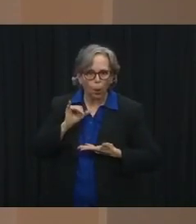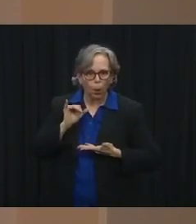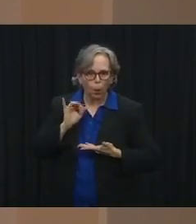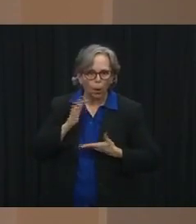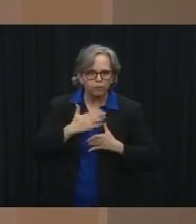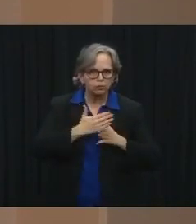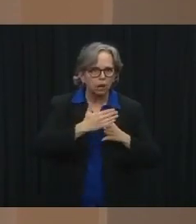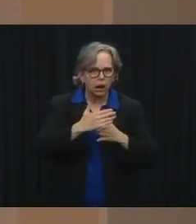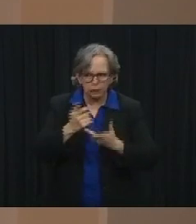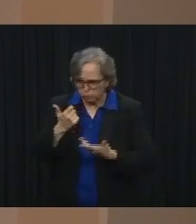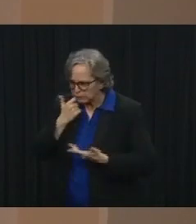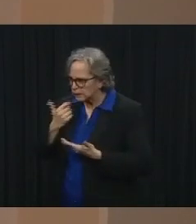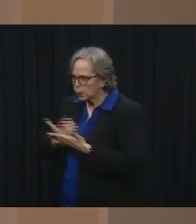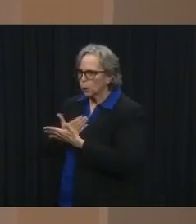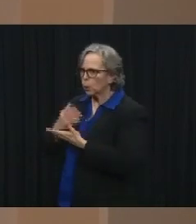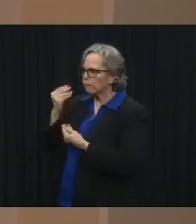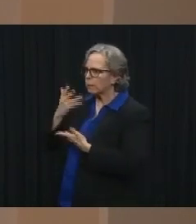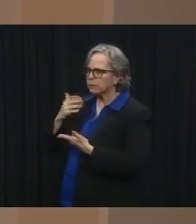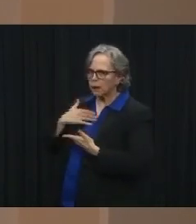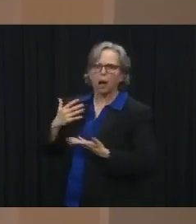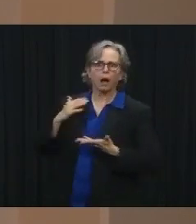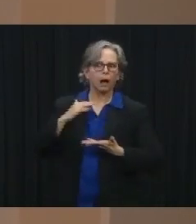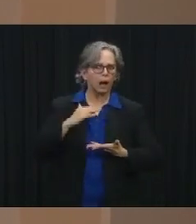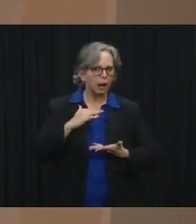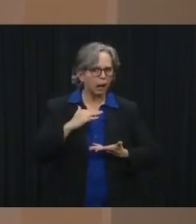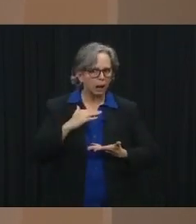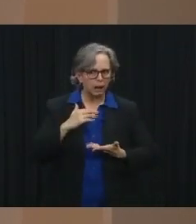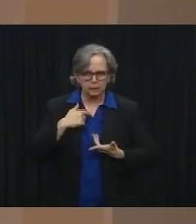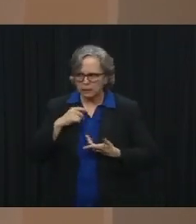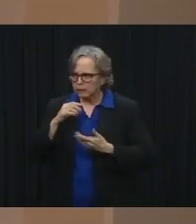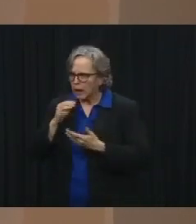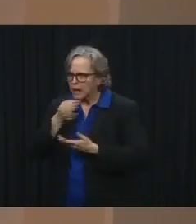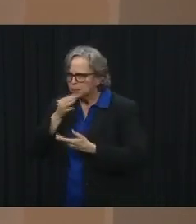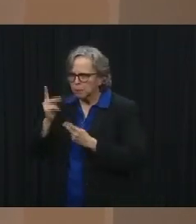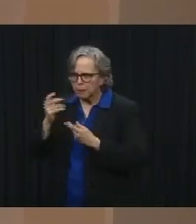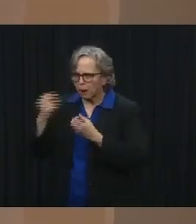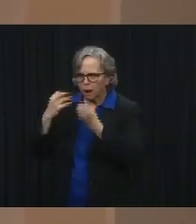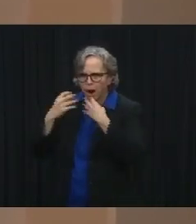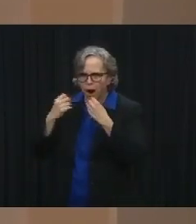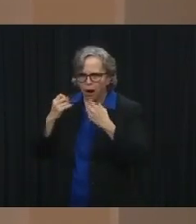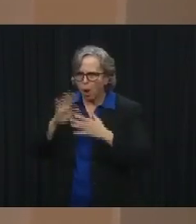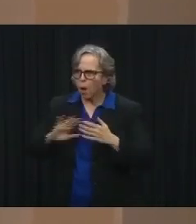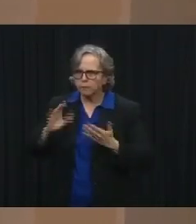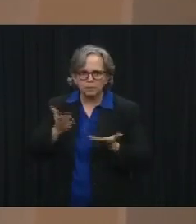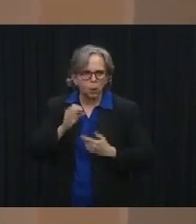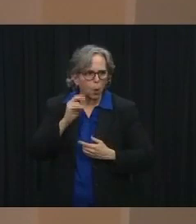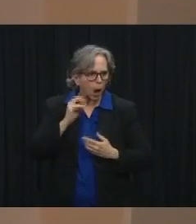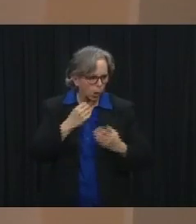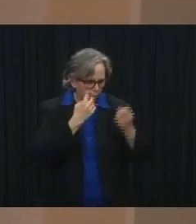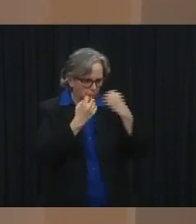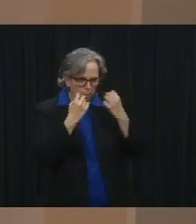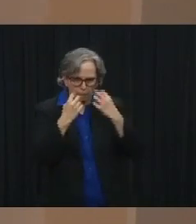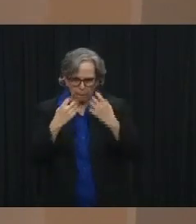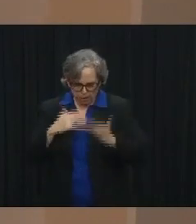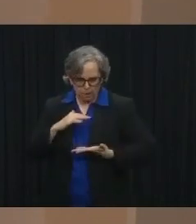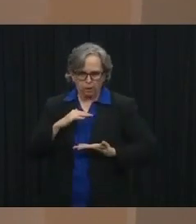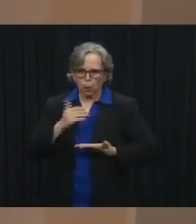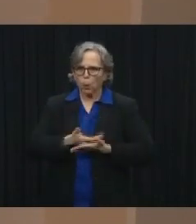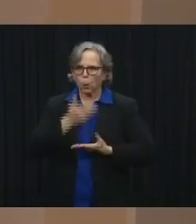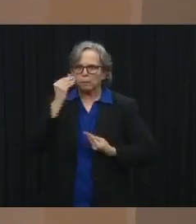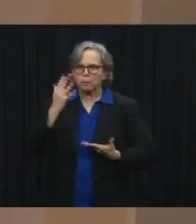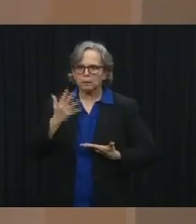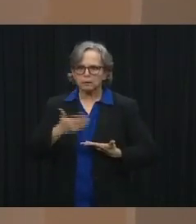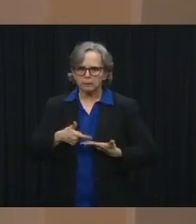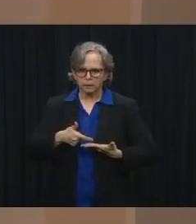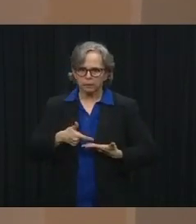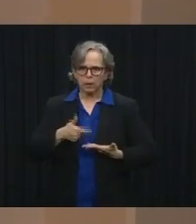information that we can get from our experts and really from people across Ohio. And we use this as an opportunity to try to